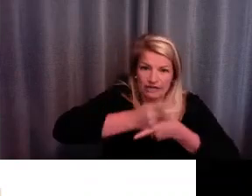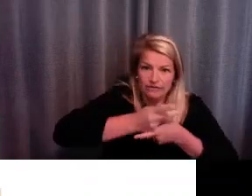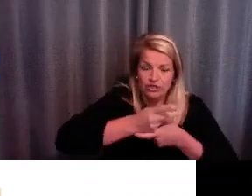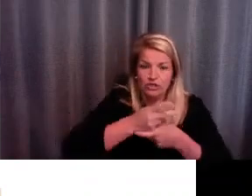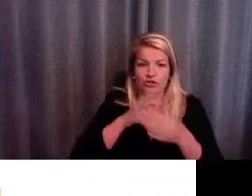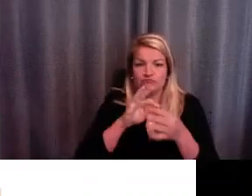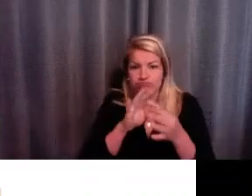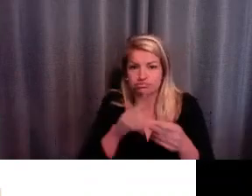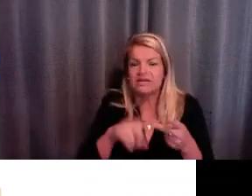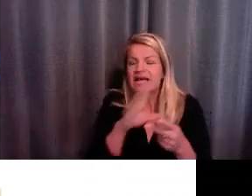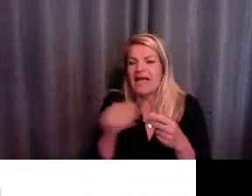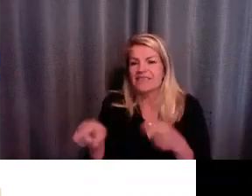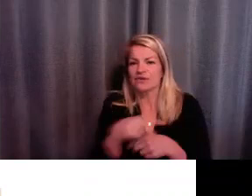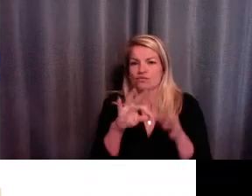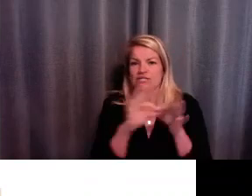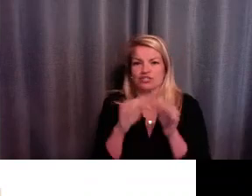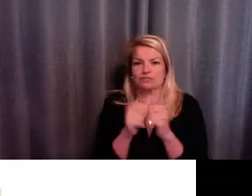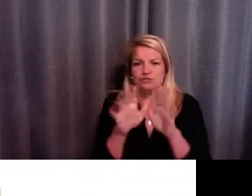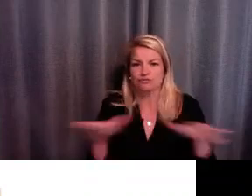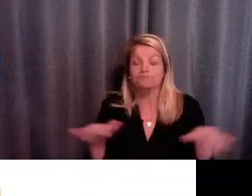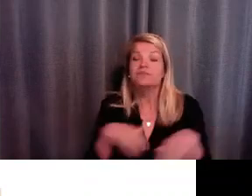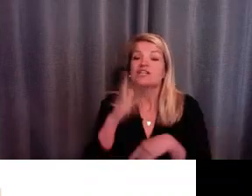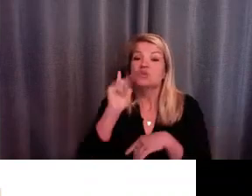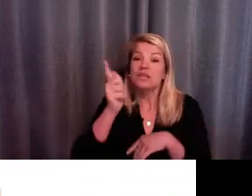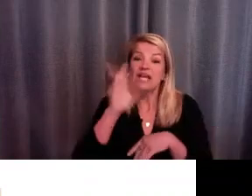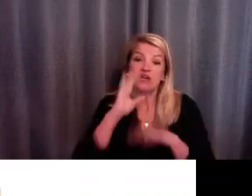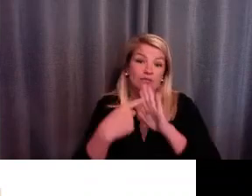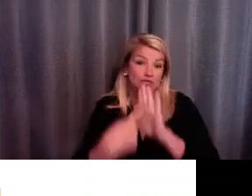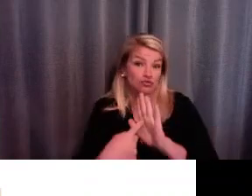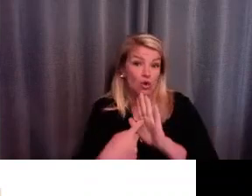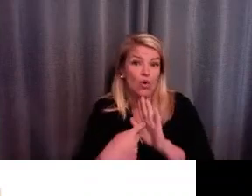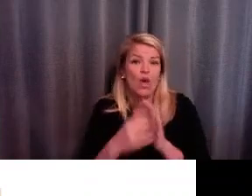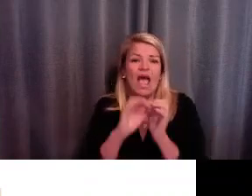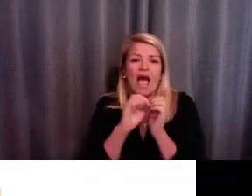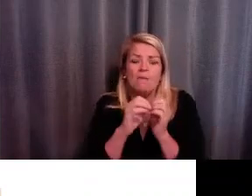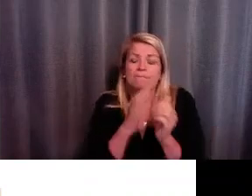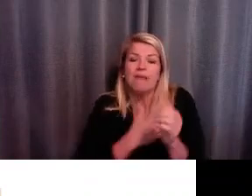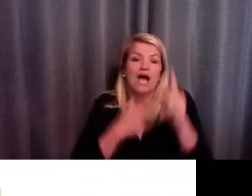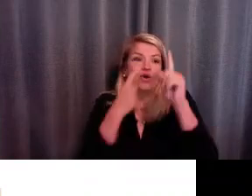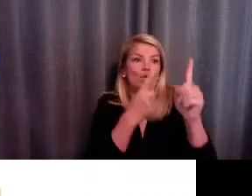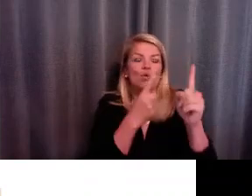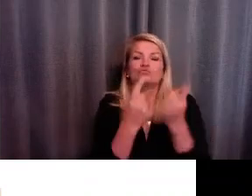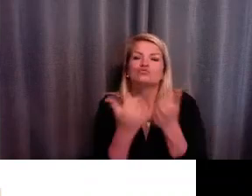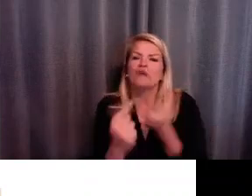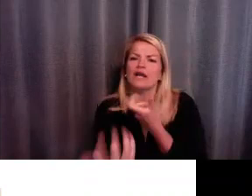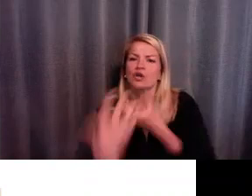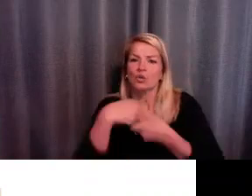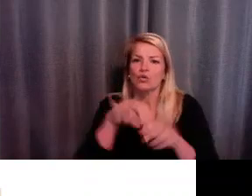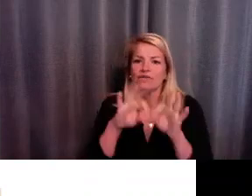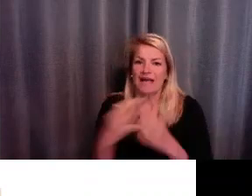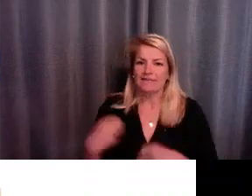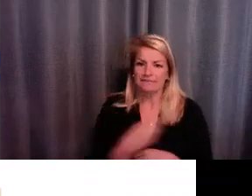my next few slides later on in my presentation, I'll share how I aim to involve family members as I